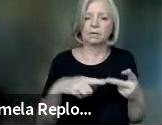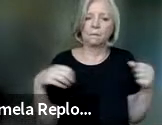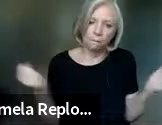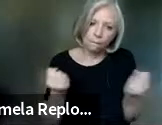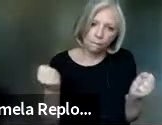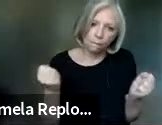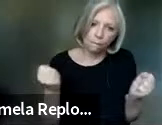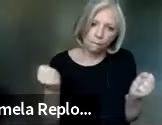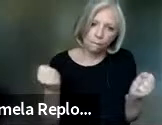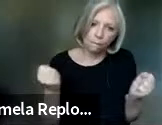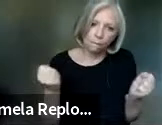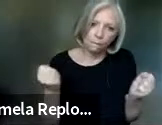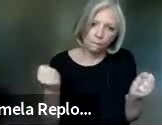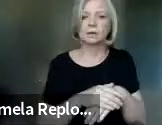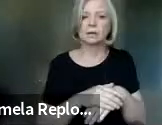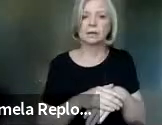nose,